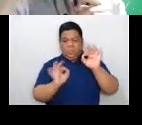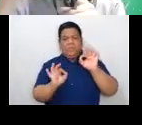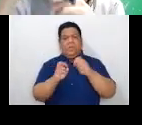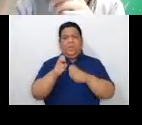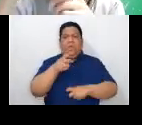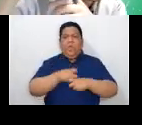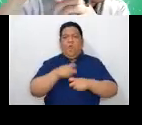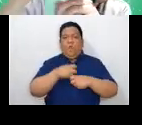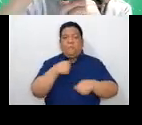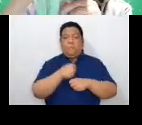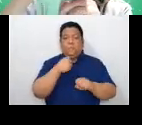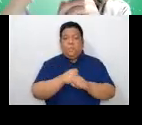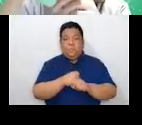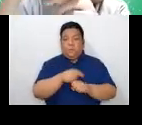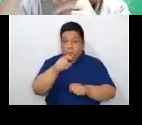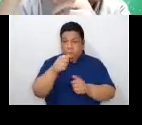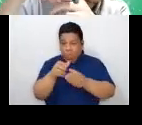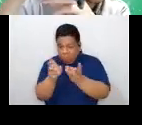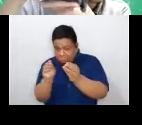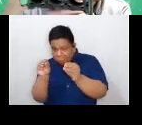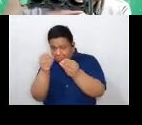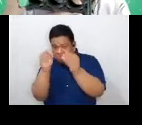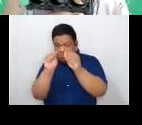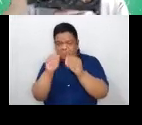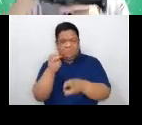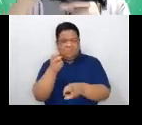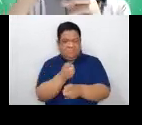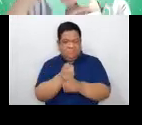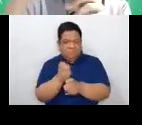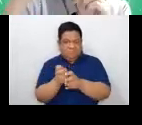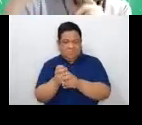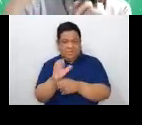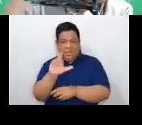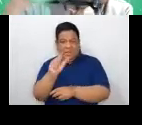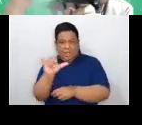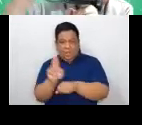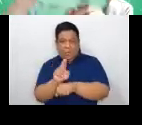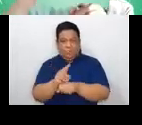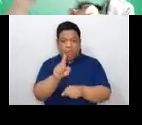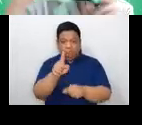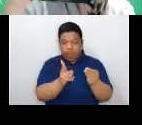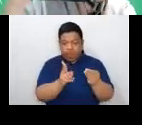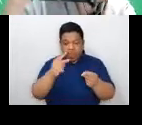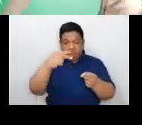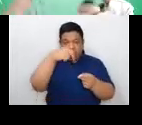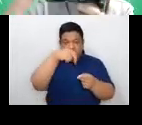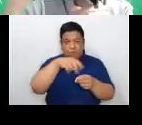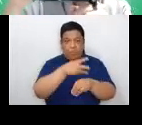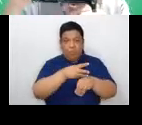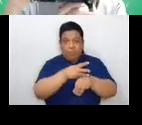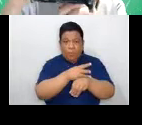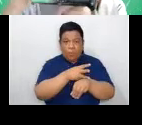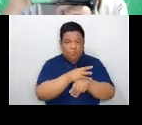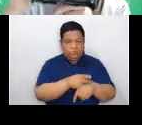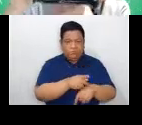I were to ask you to mold this out of clay, it would be quite difficult. If I were to ask you to cut this out of a piece of wood, like carve it up, I'm sure